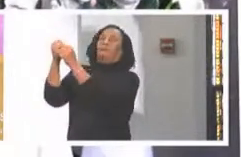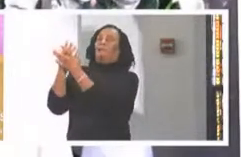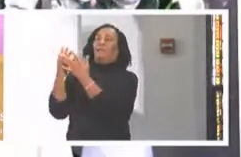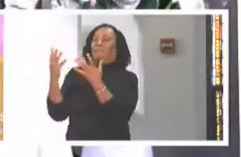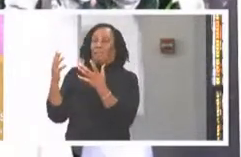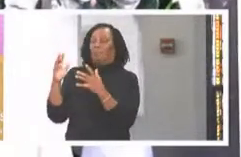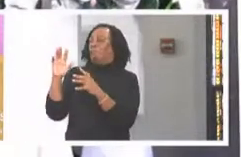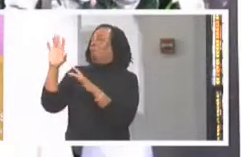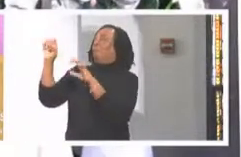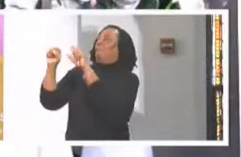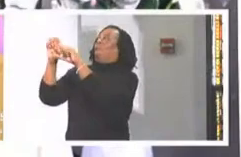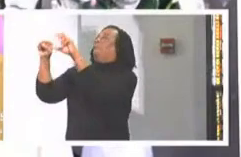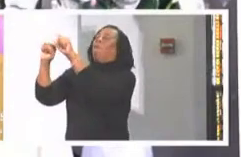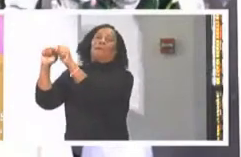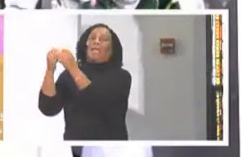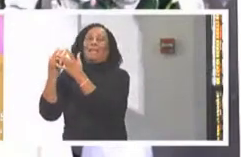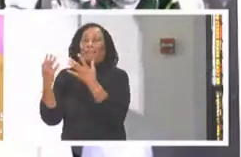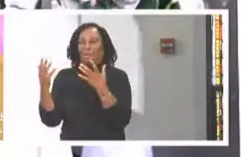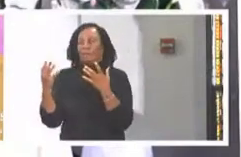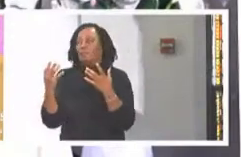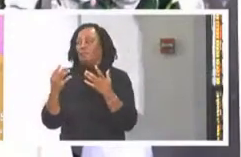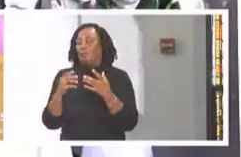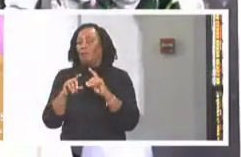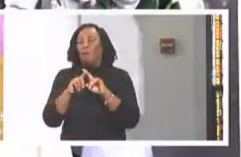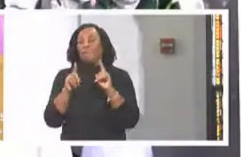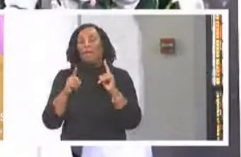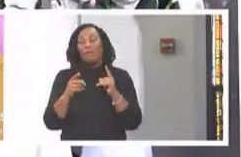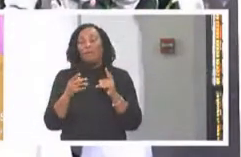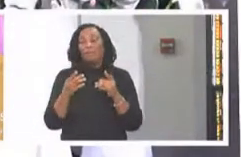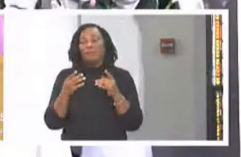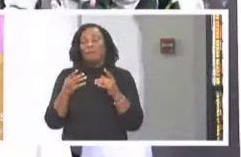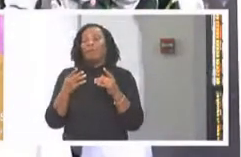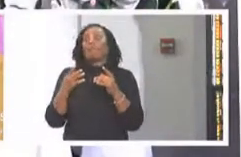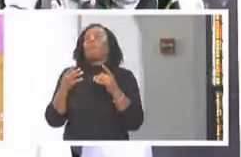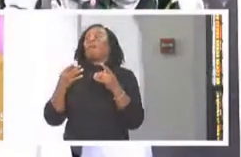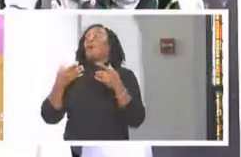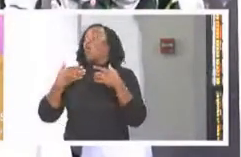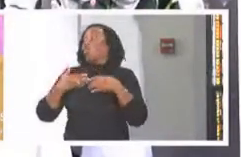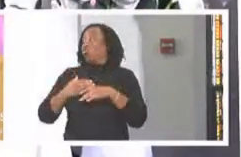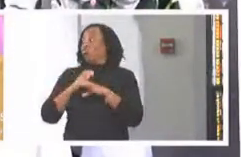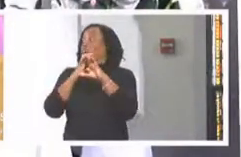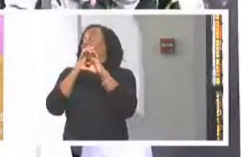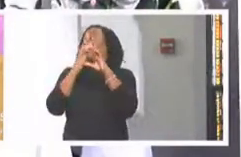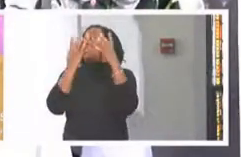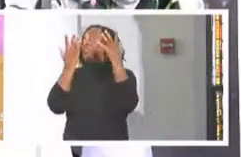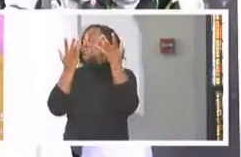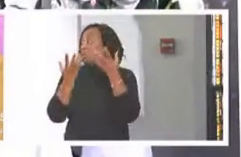reaching for anything we could grab hold on. But after the crisis was over,